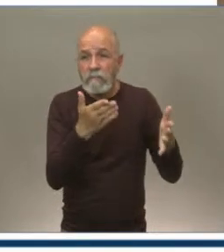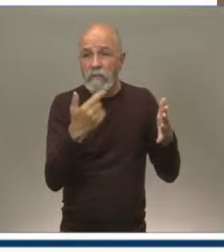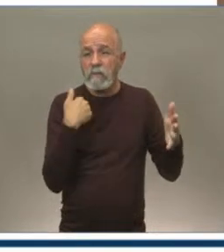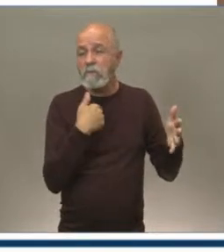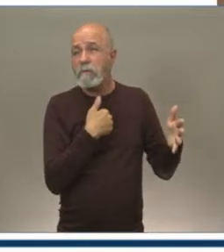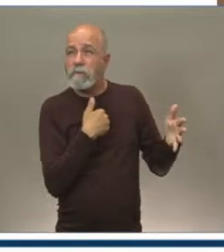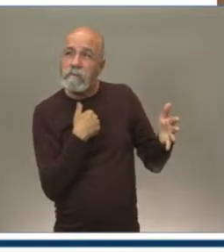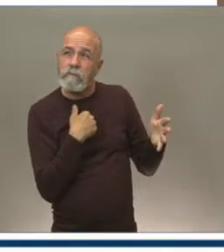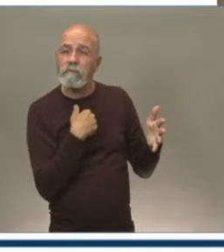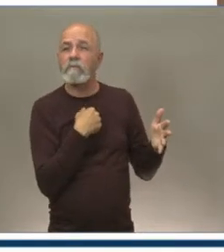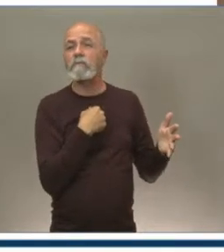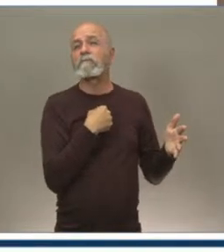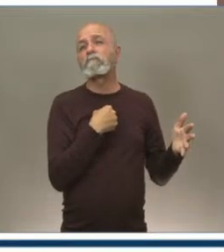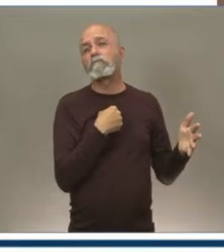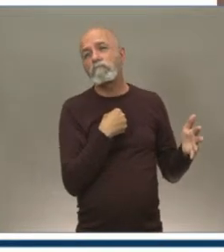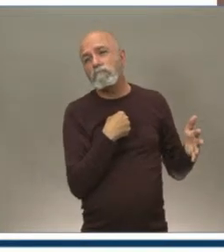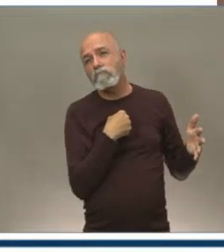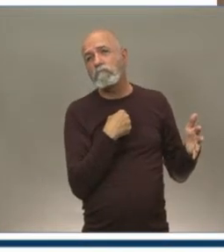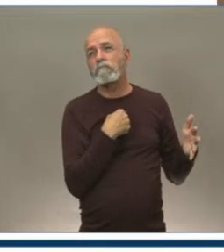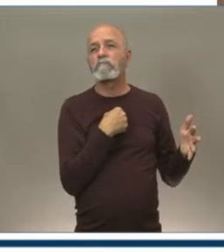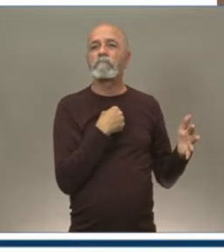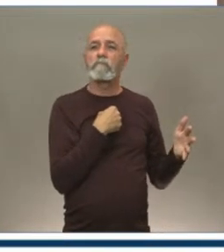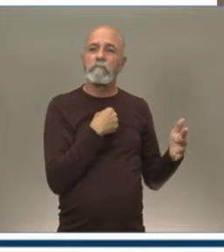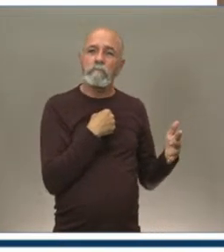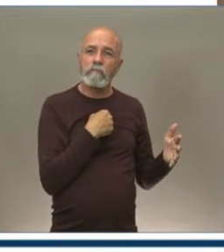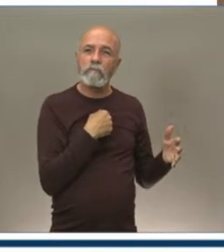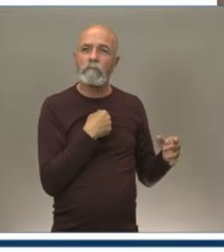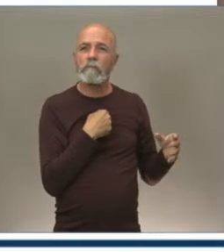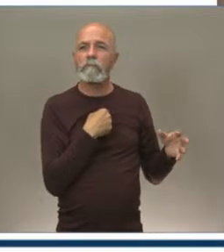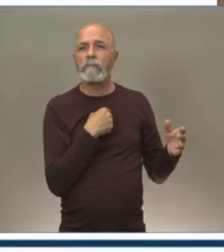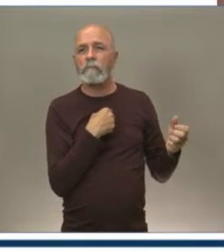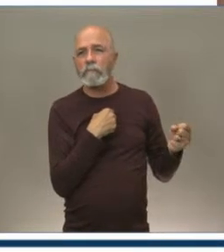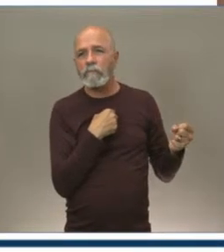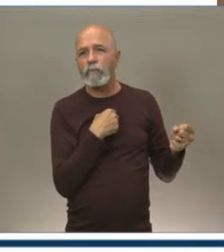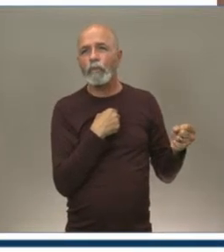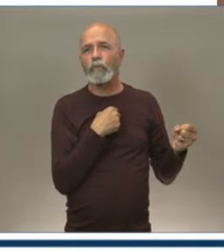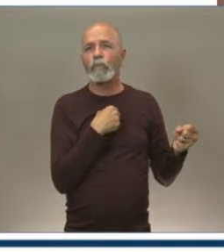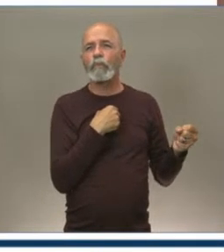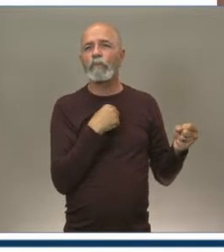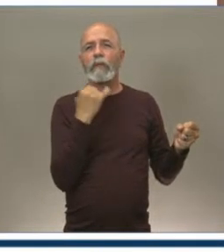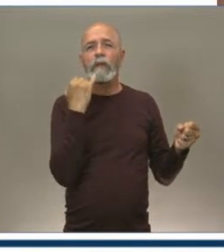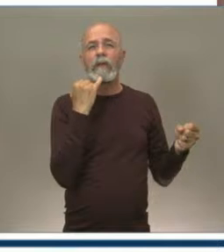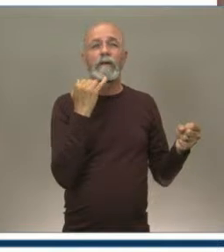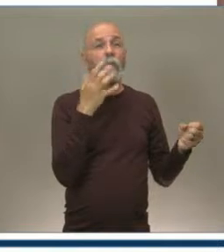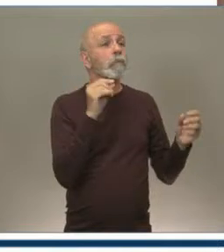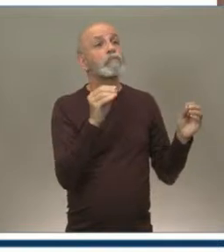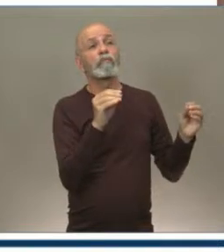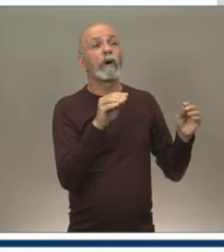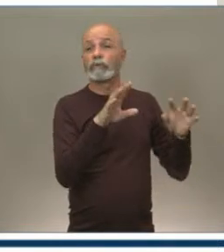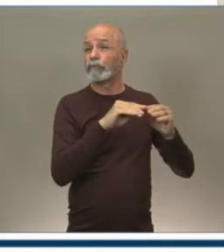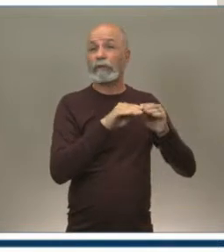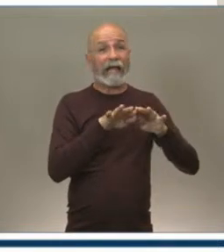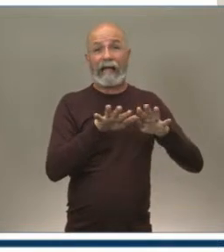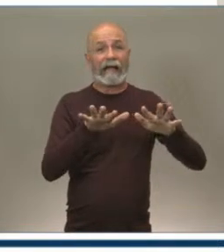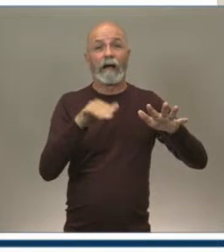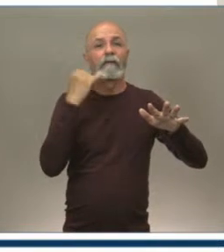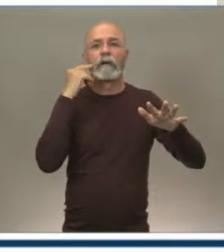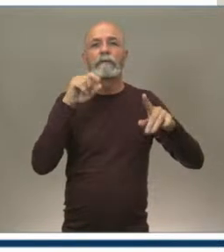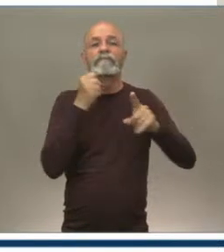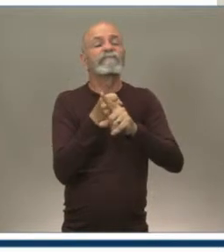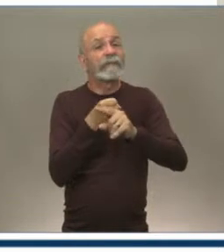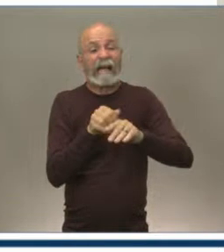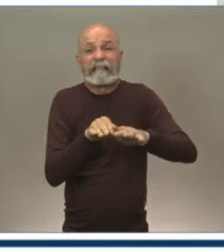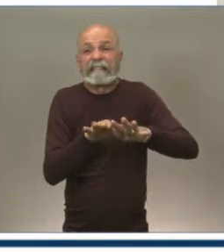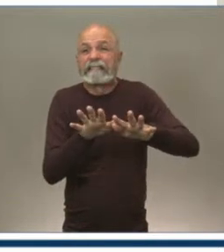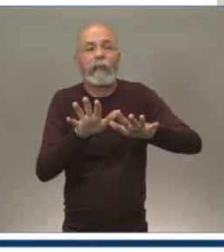where we reach or exceed the limits of our capacity. And we just don't want that to happen. Next, we'll go to Jean Laroche with